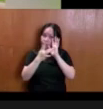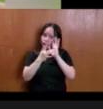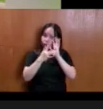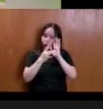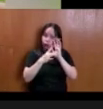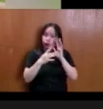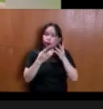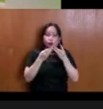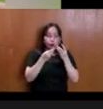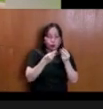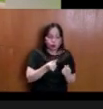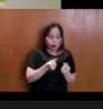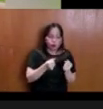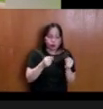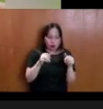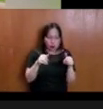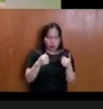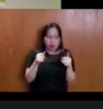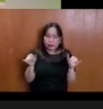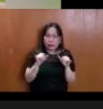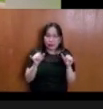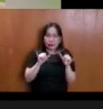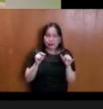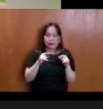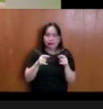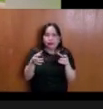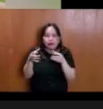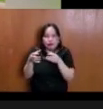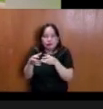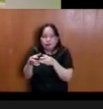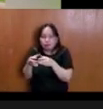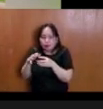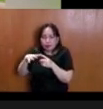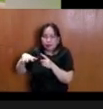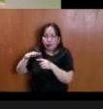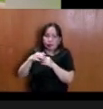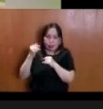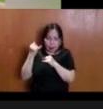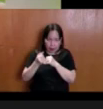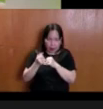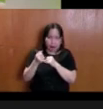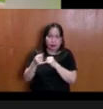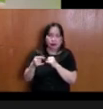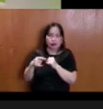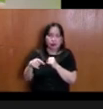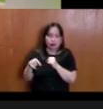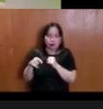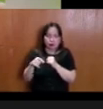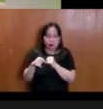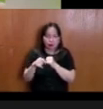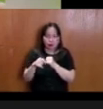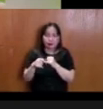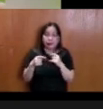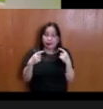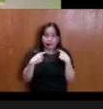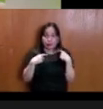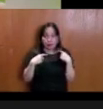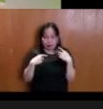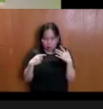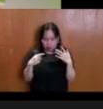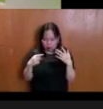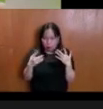technology solutions, of course, within a controlled environment. And then lastly, we have released